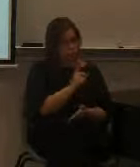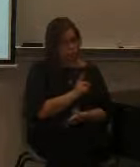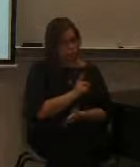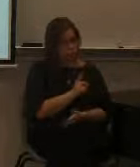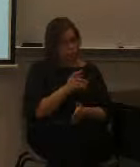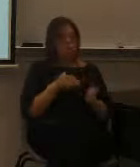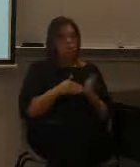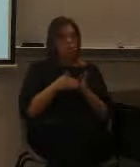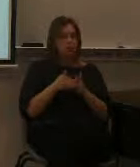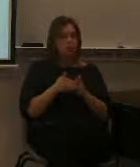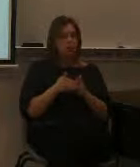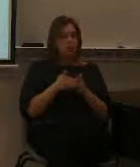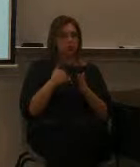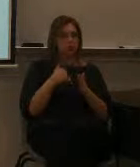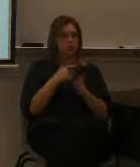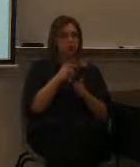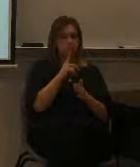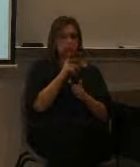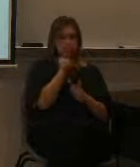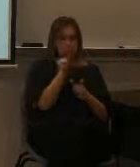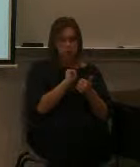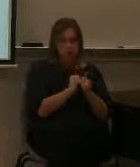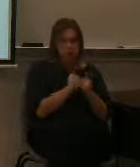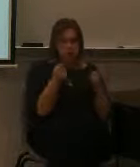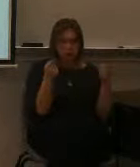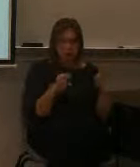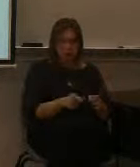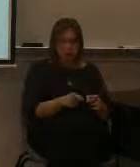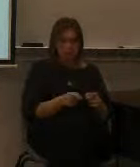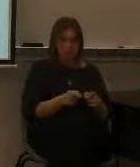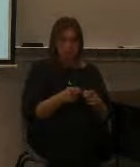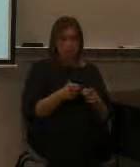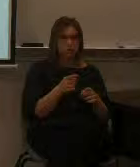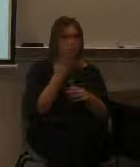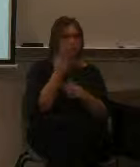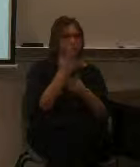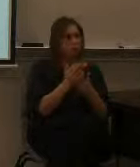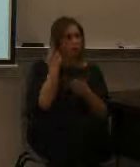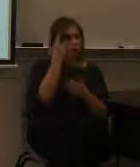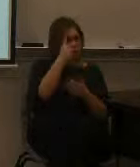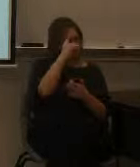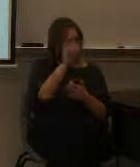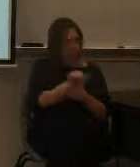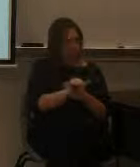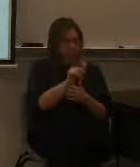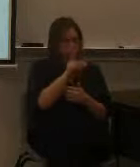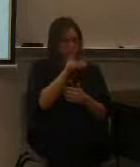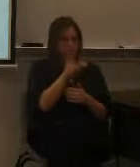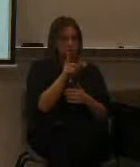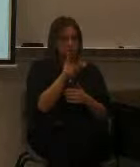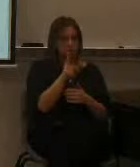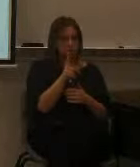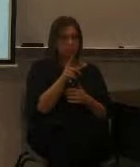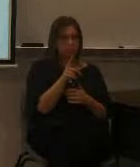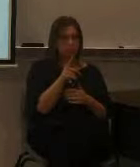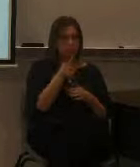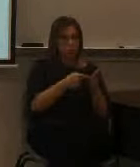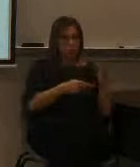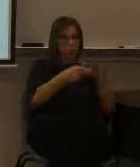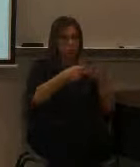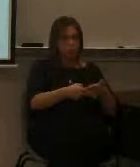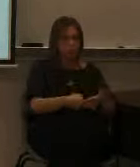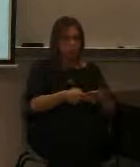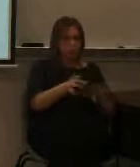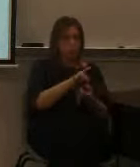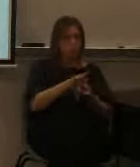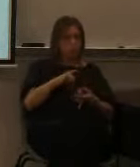and oftentimes there's really not competition going on. And part of the reason for that is what is referred to